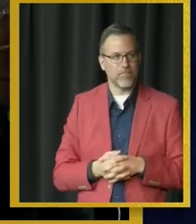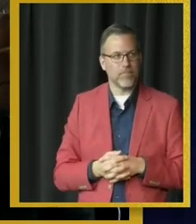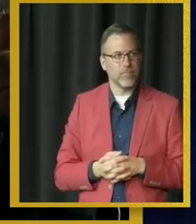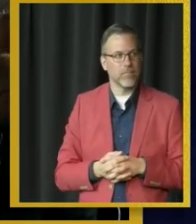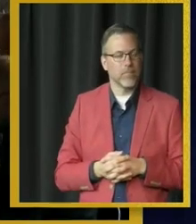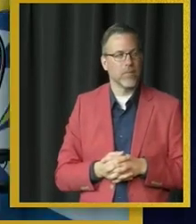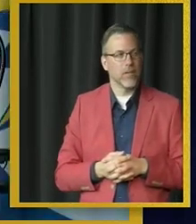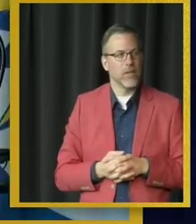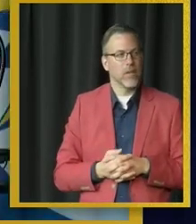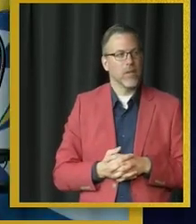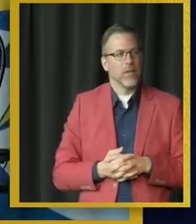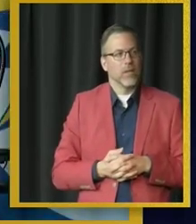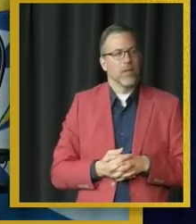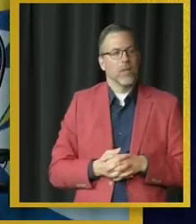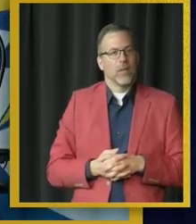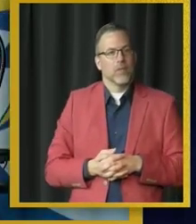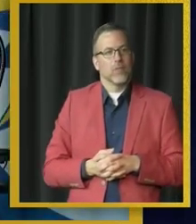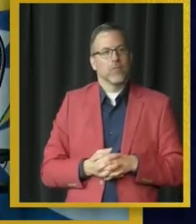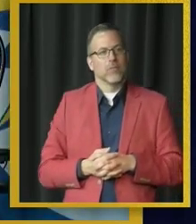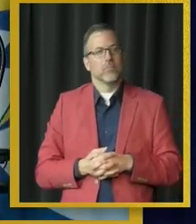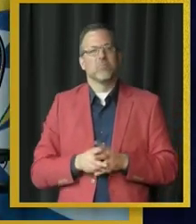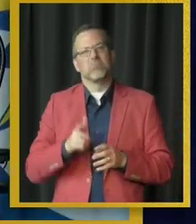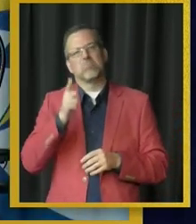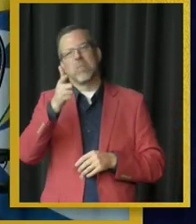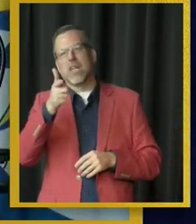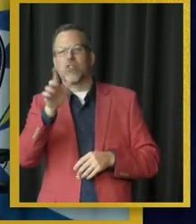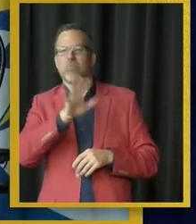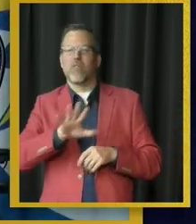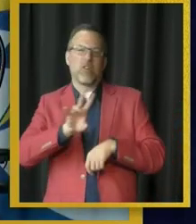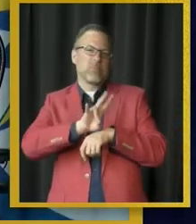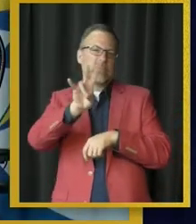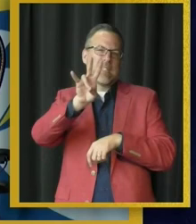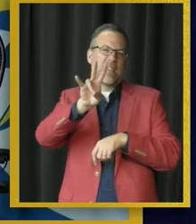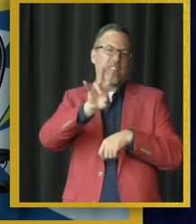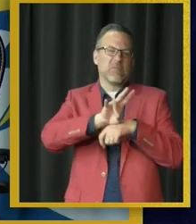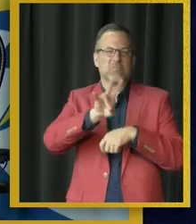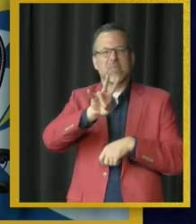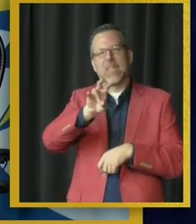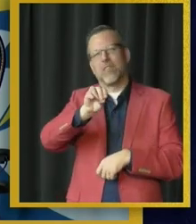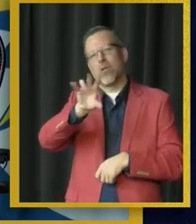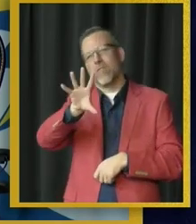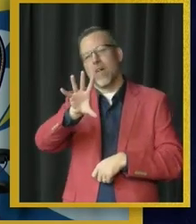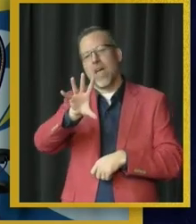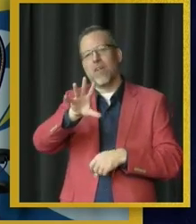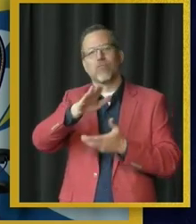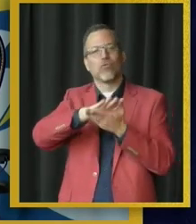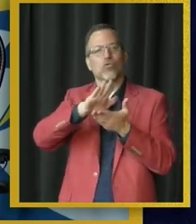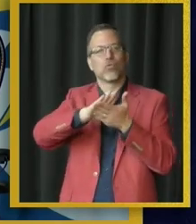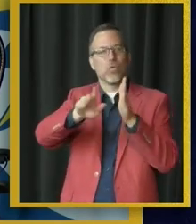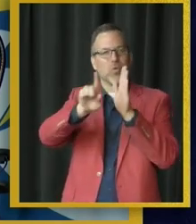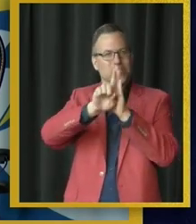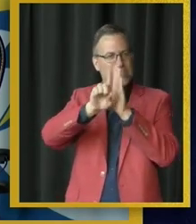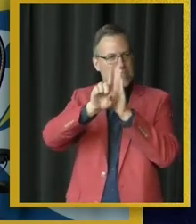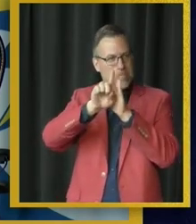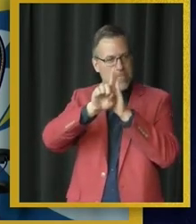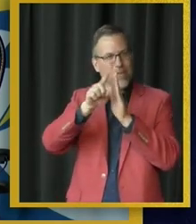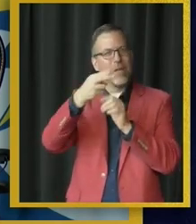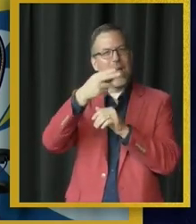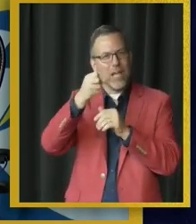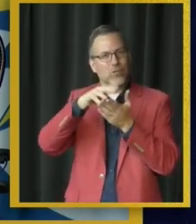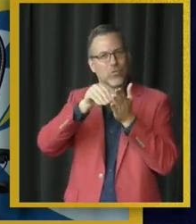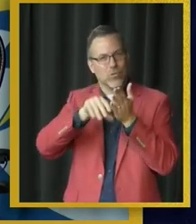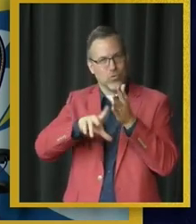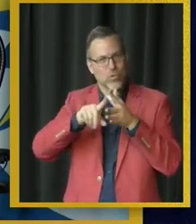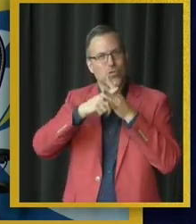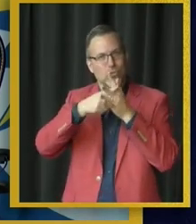Now, in our day in Metro, a few minutes later at 7 o'clock, 7:05, the bell rings, and high school students across Nashville are beginning for a